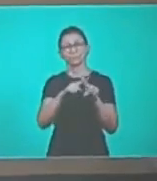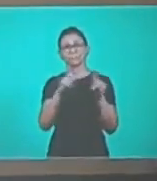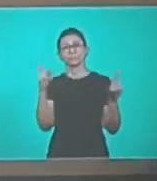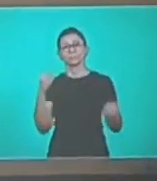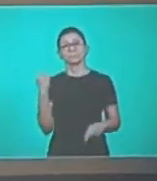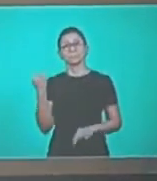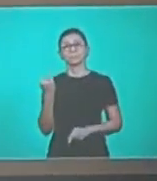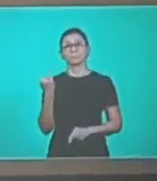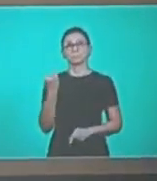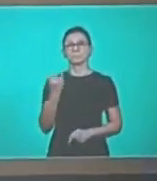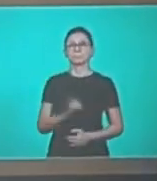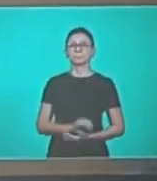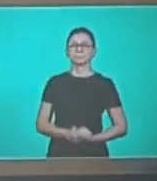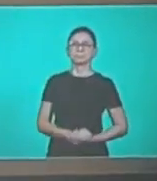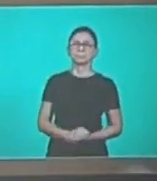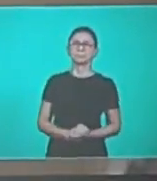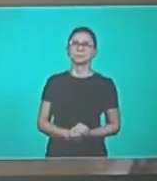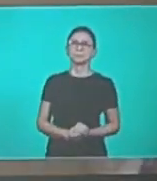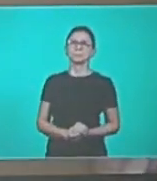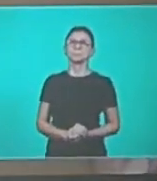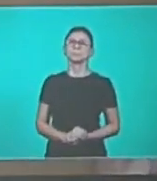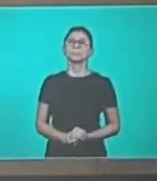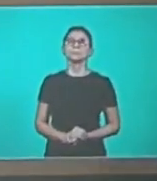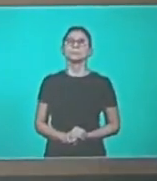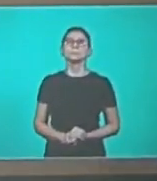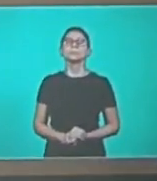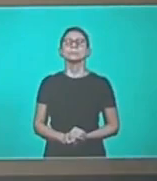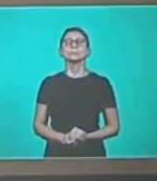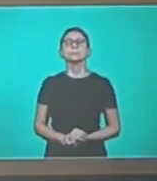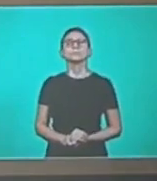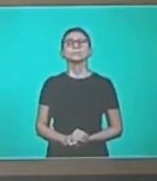And what is important in this figure,